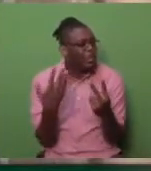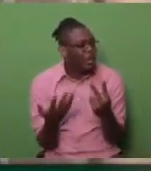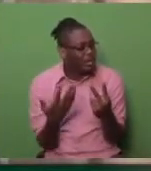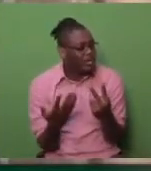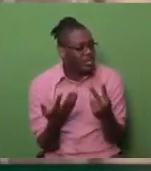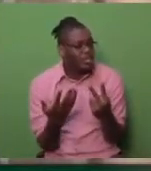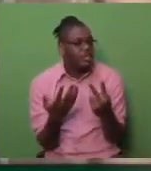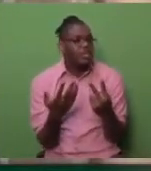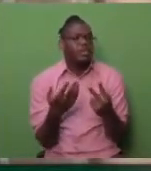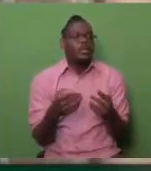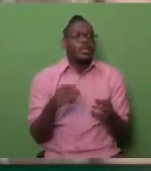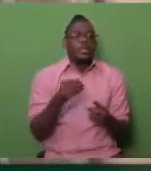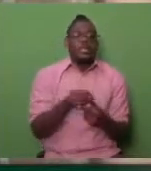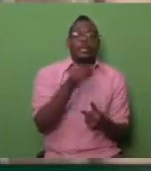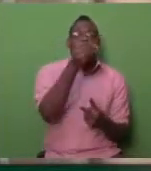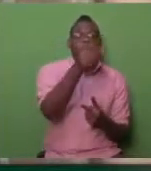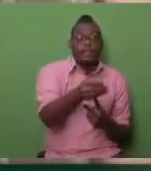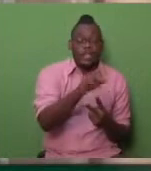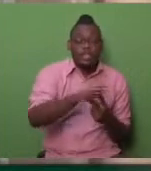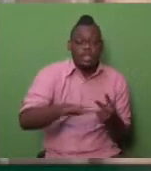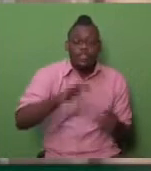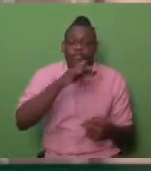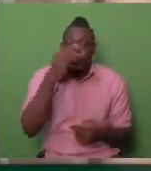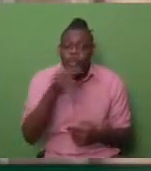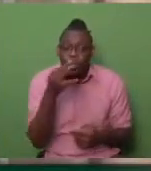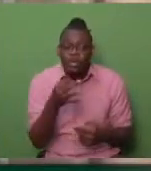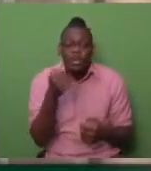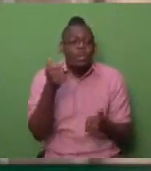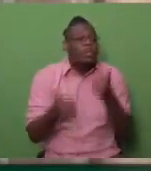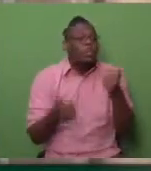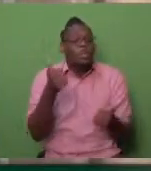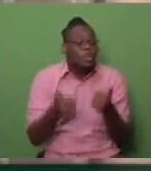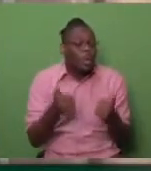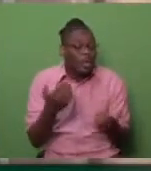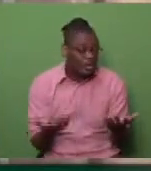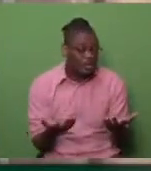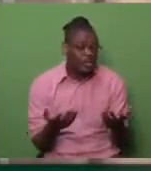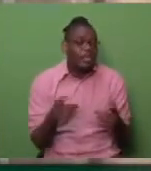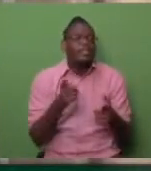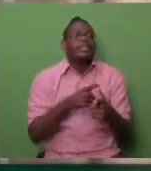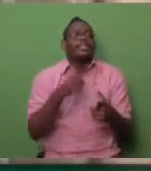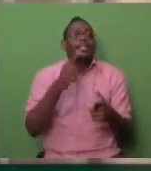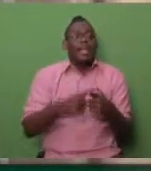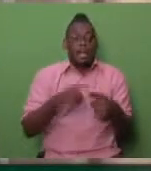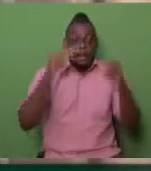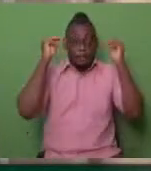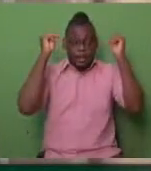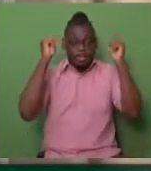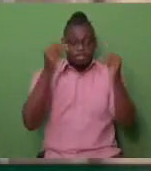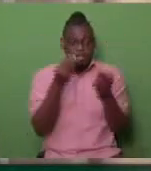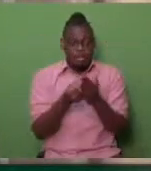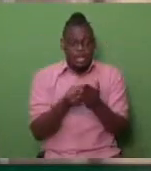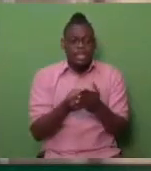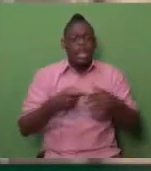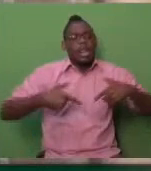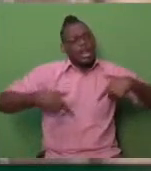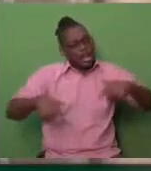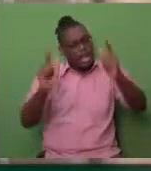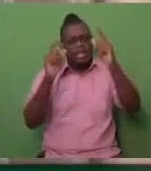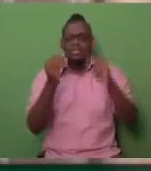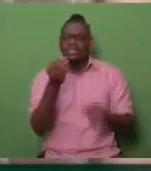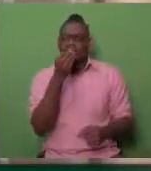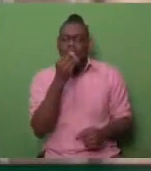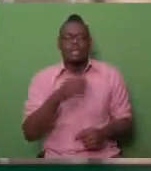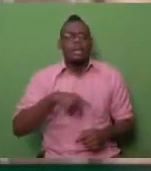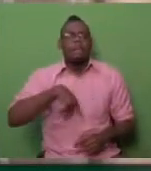That is the worst kind of war against the population. Madam, I'm here today to say, like I've been doing